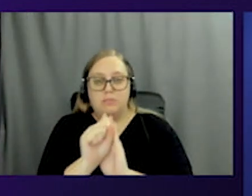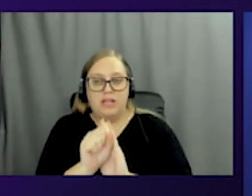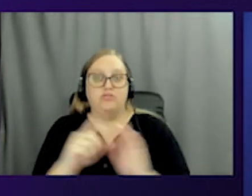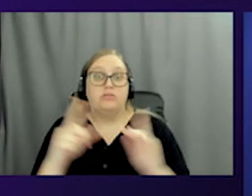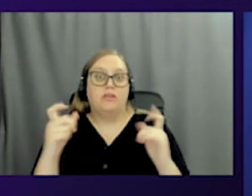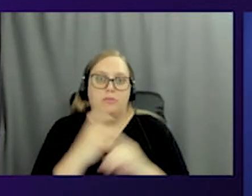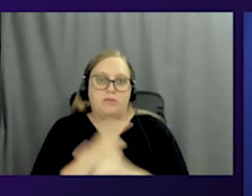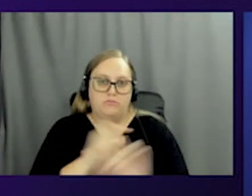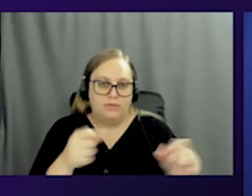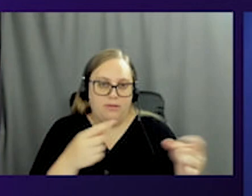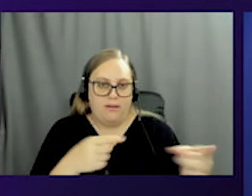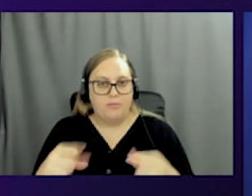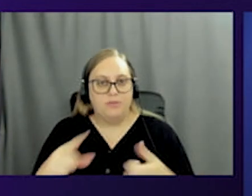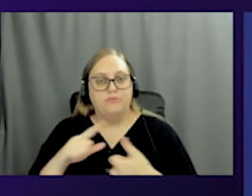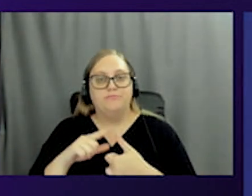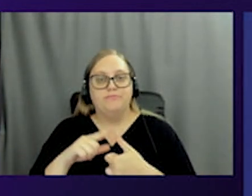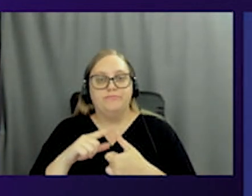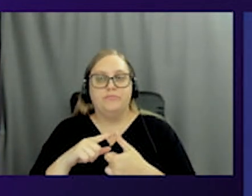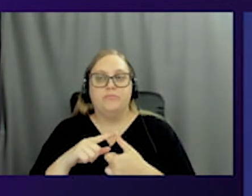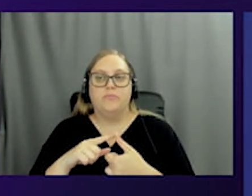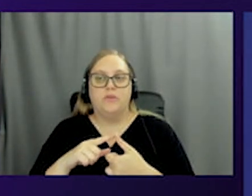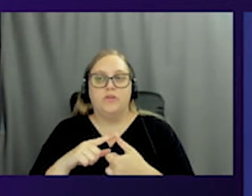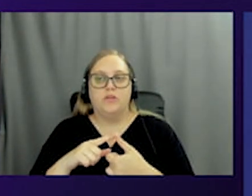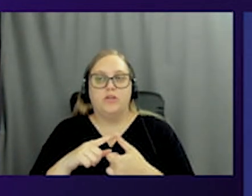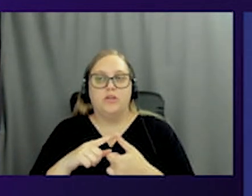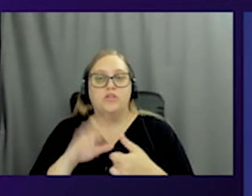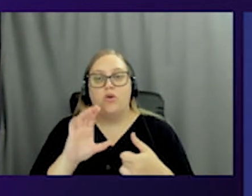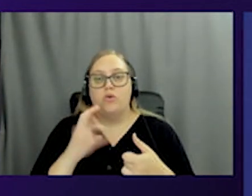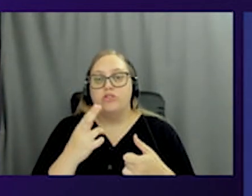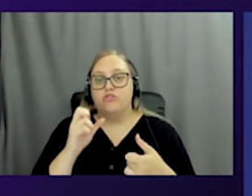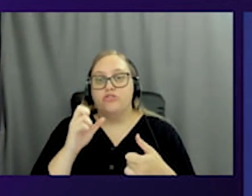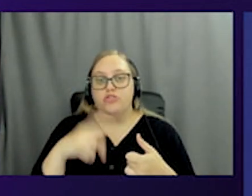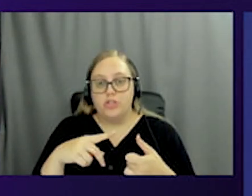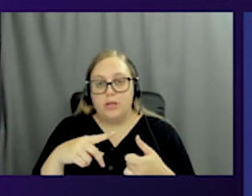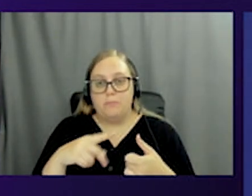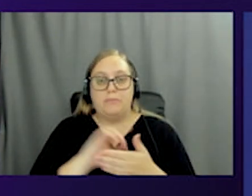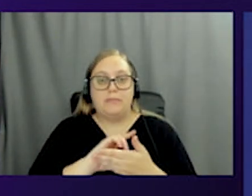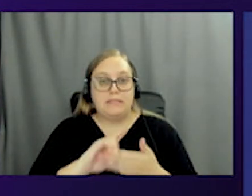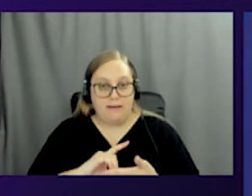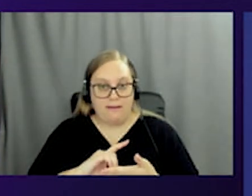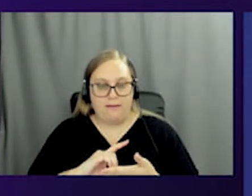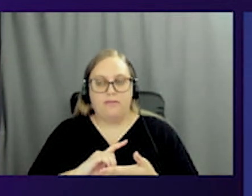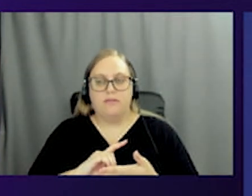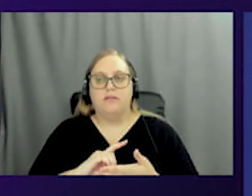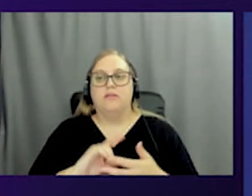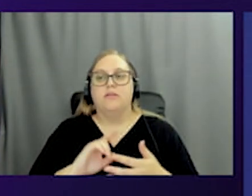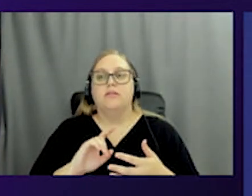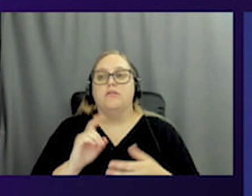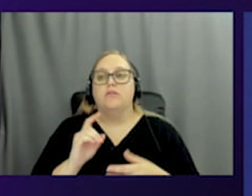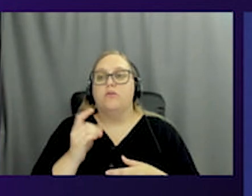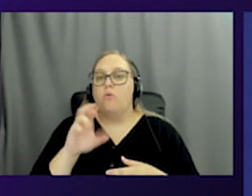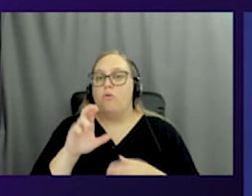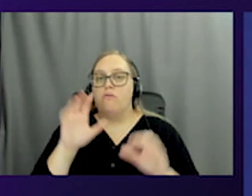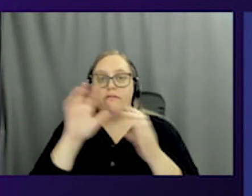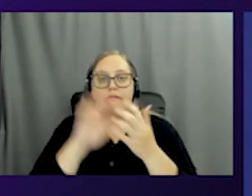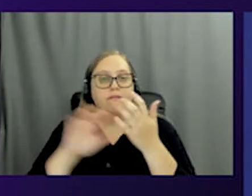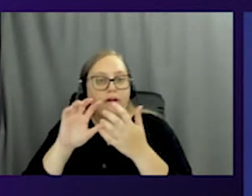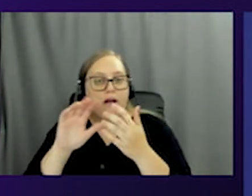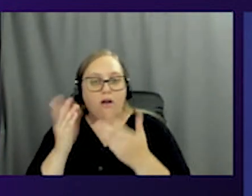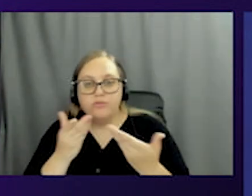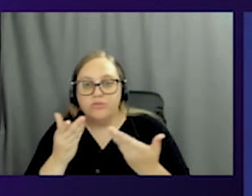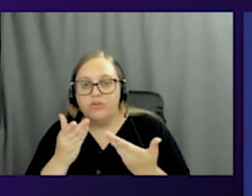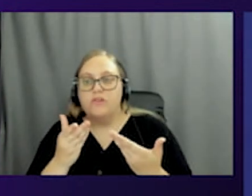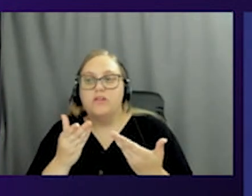And the first pillar is really the chip design, the cloud service we are enable as the